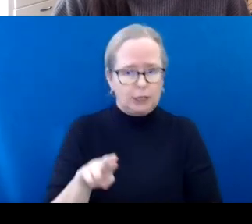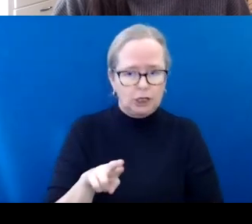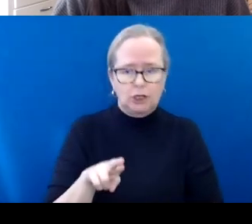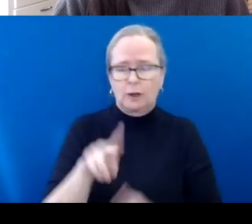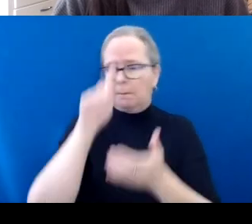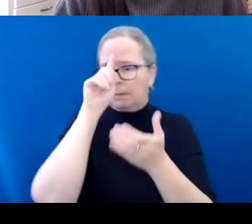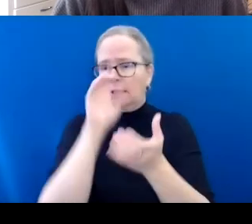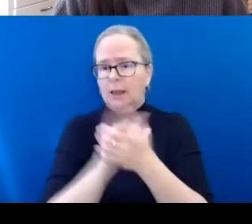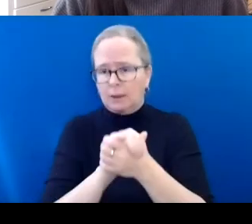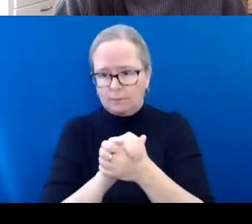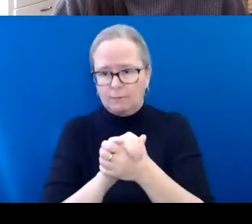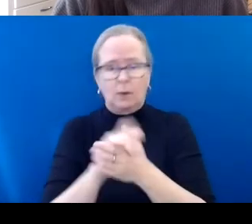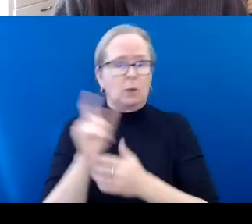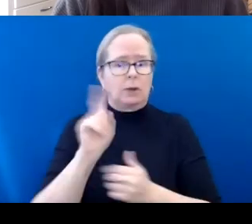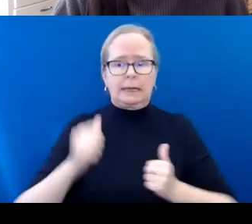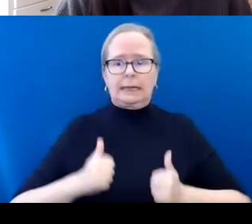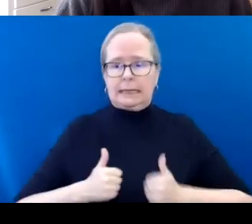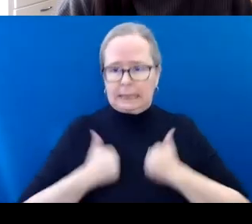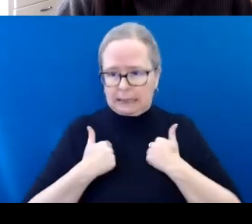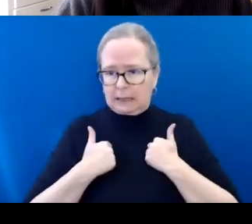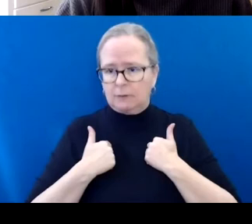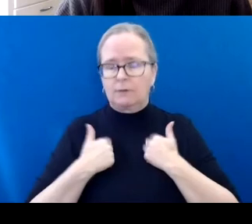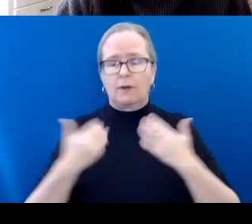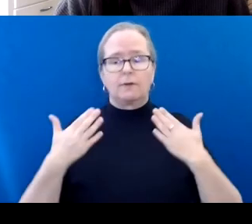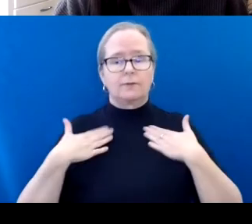physical and neurological identities.